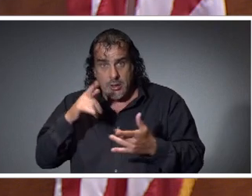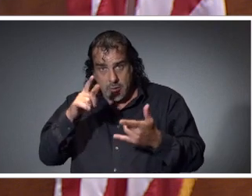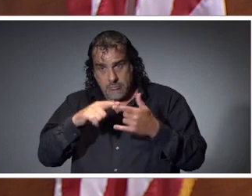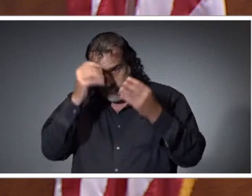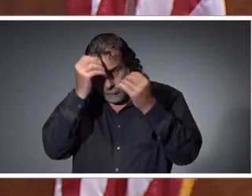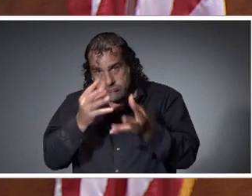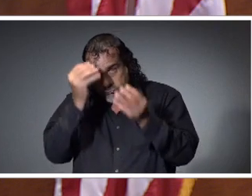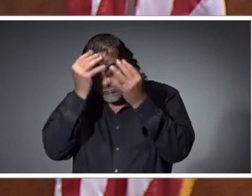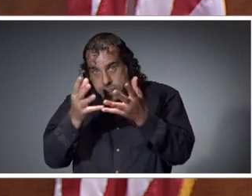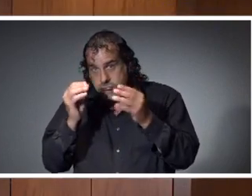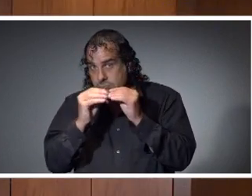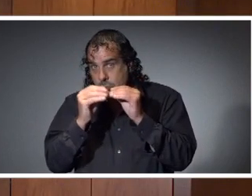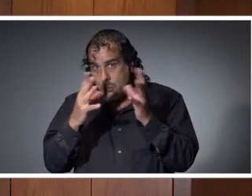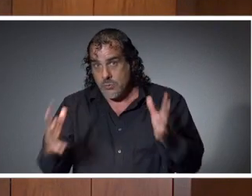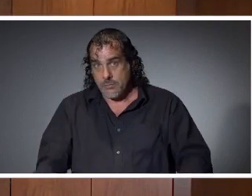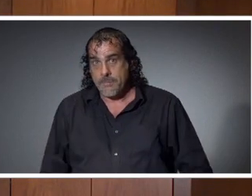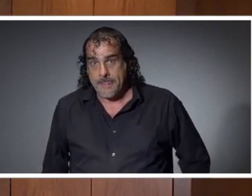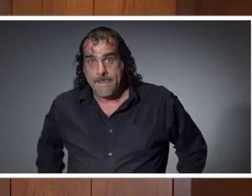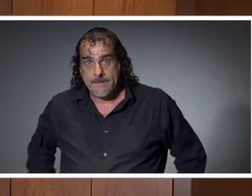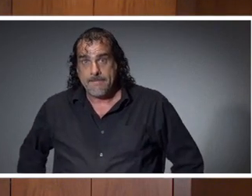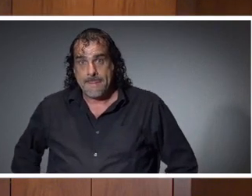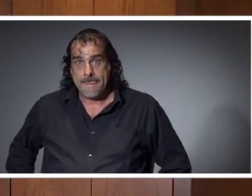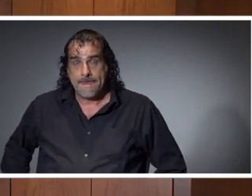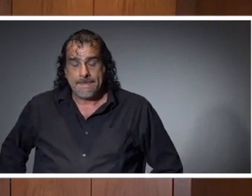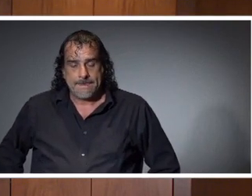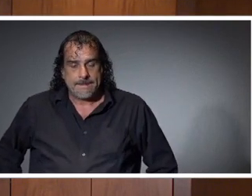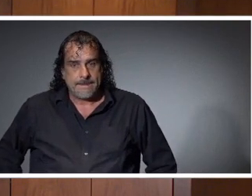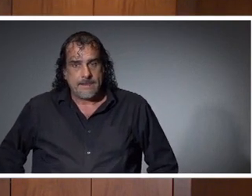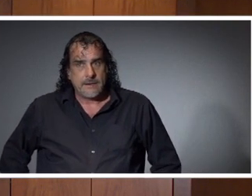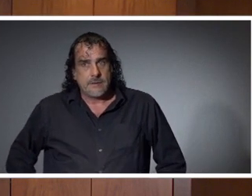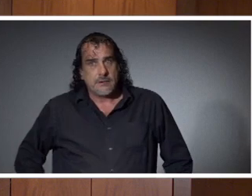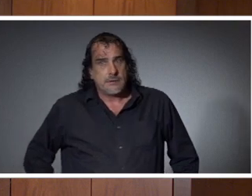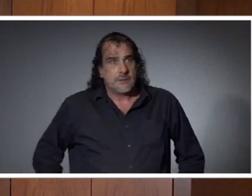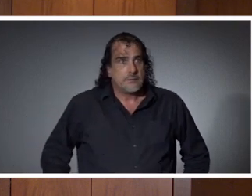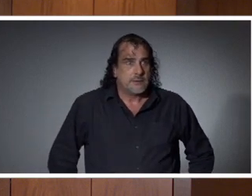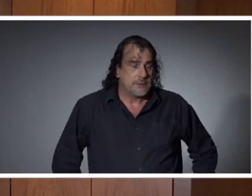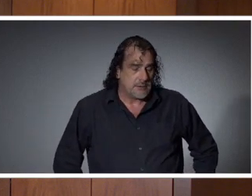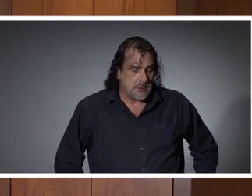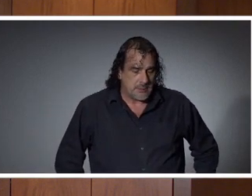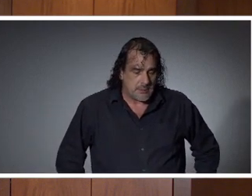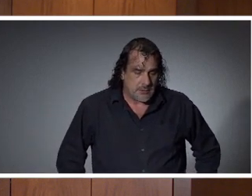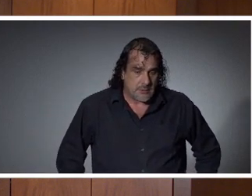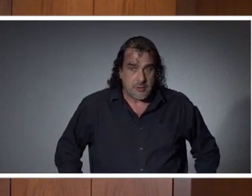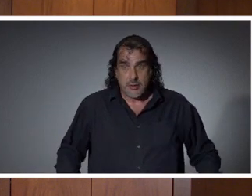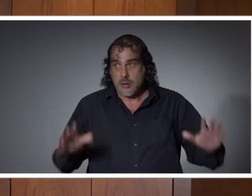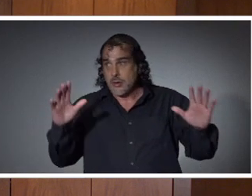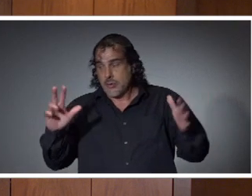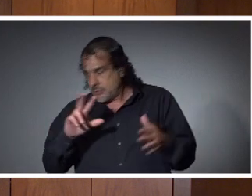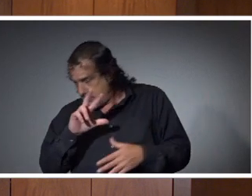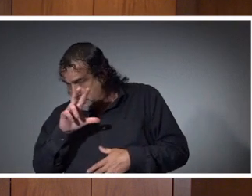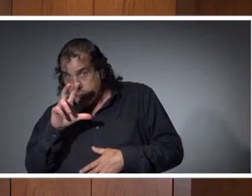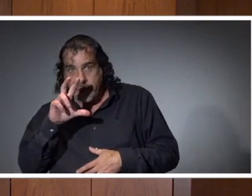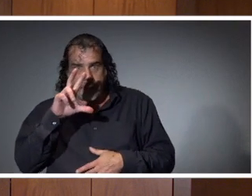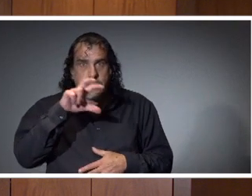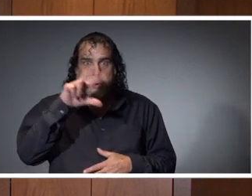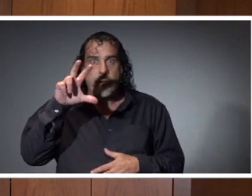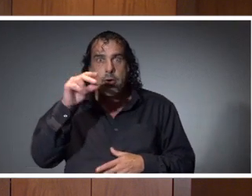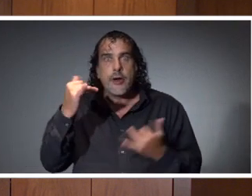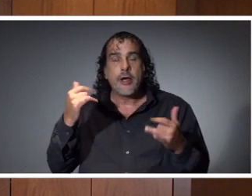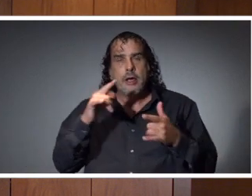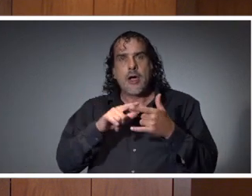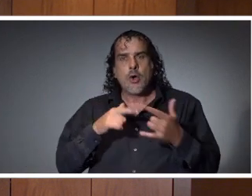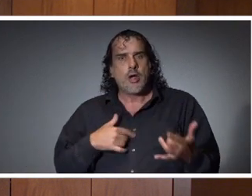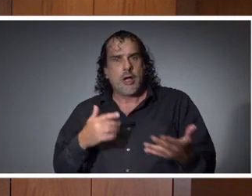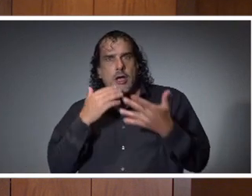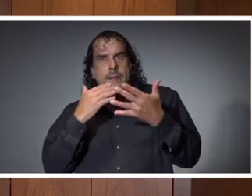information out to the public. Well, I believe it's 3:30. I want to thank